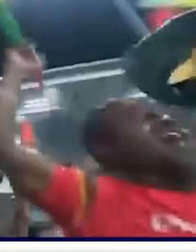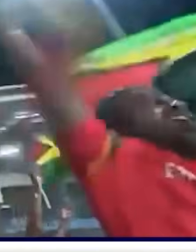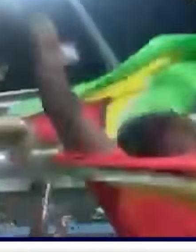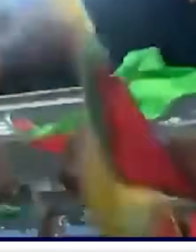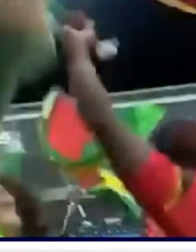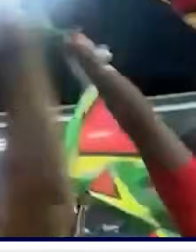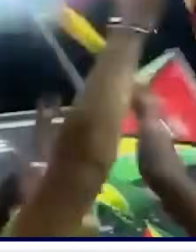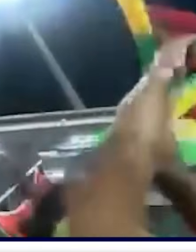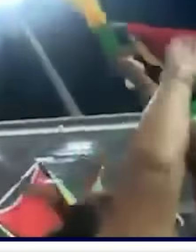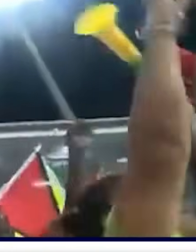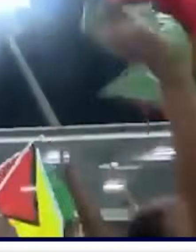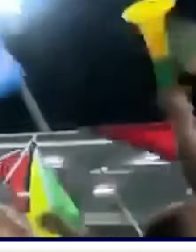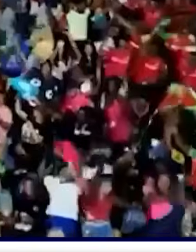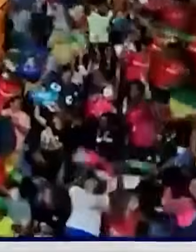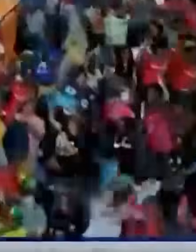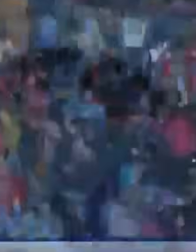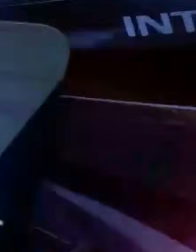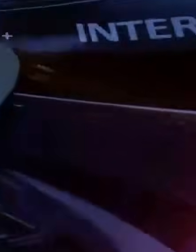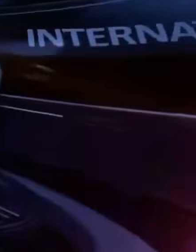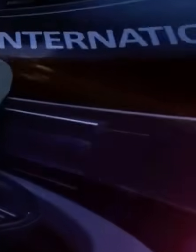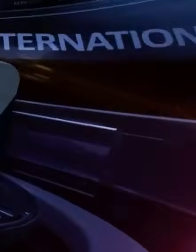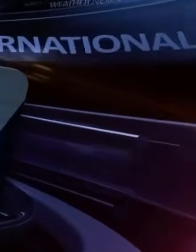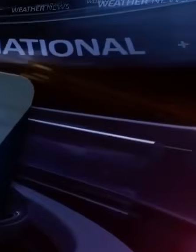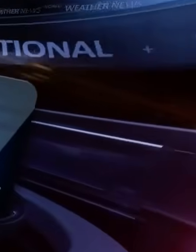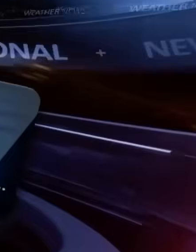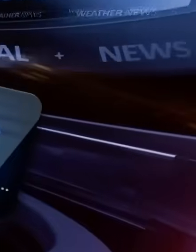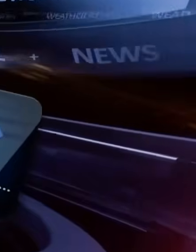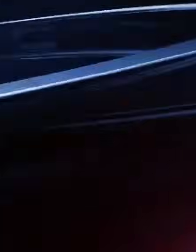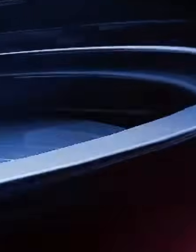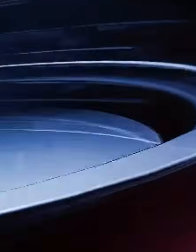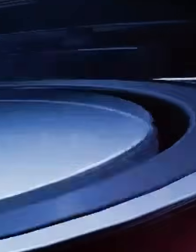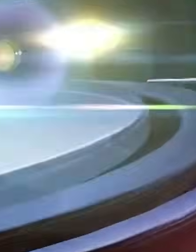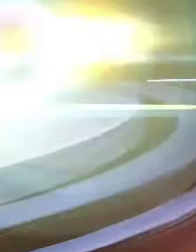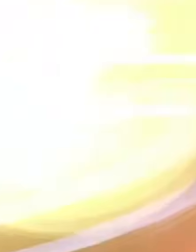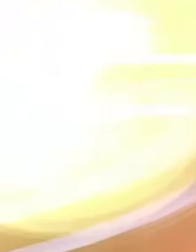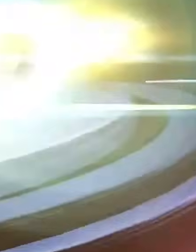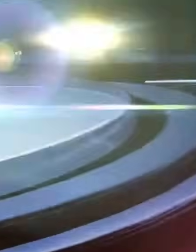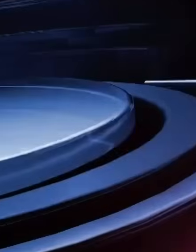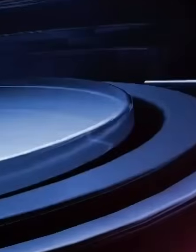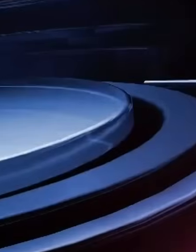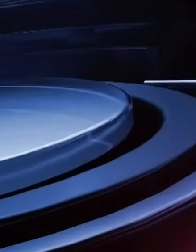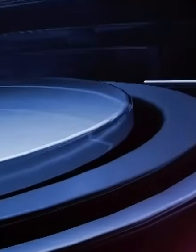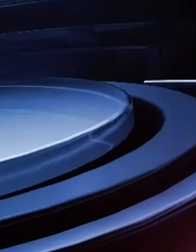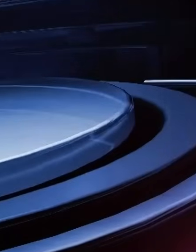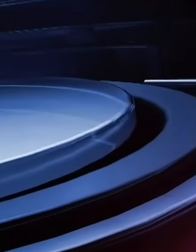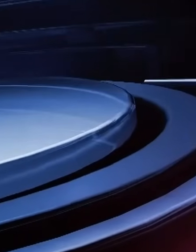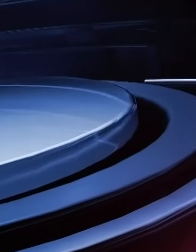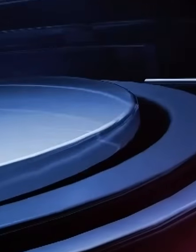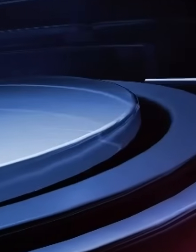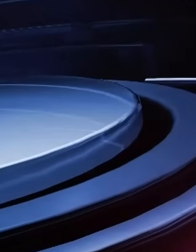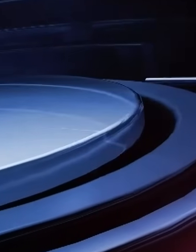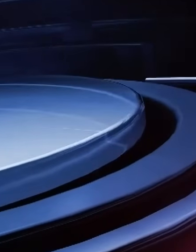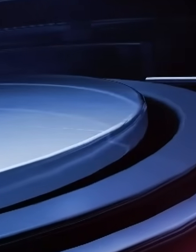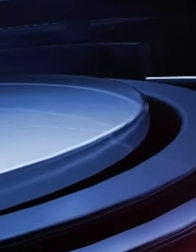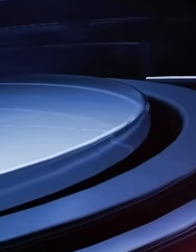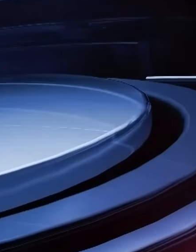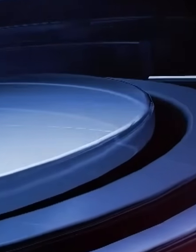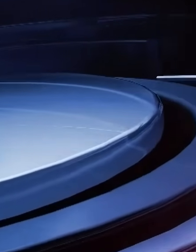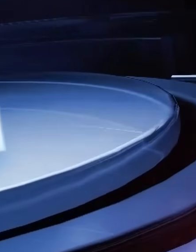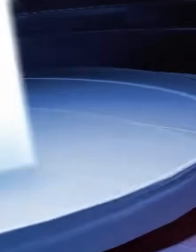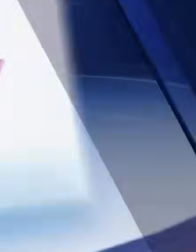2025 CPL. The headline news is brought to you by CARIFESTA 15, Caribbean Roots,